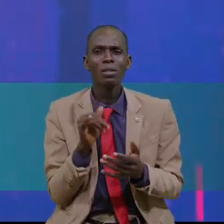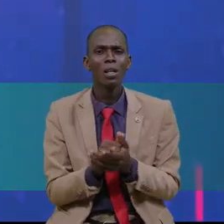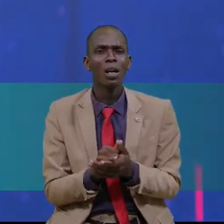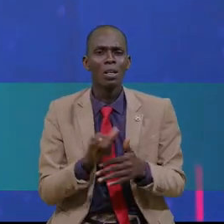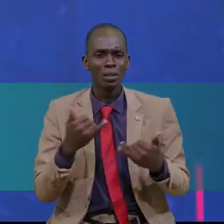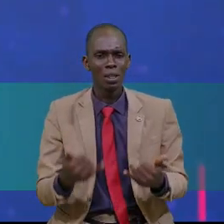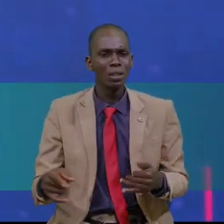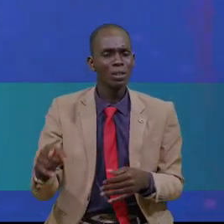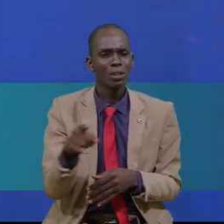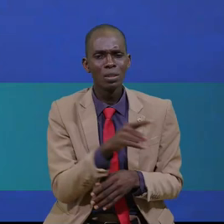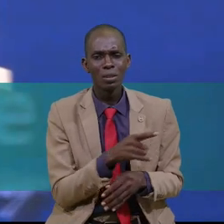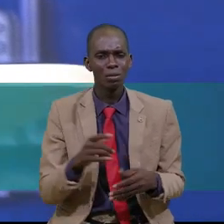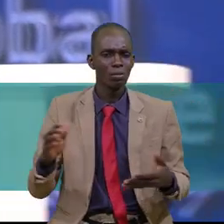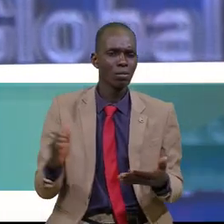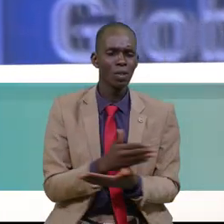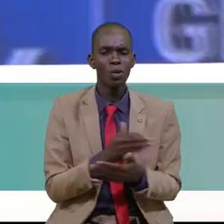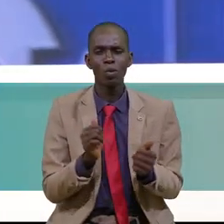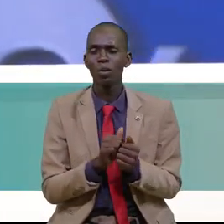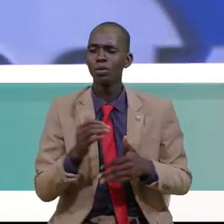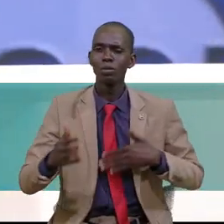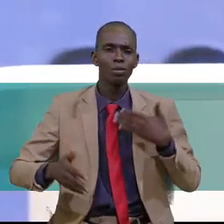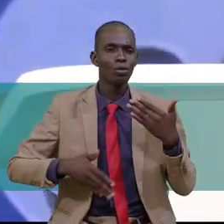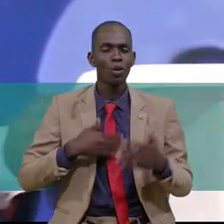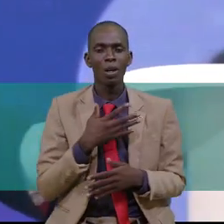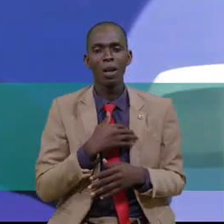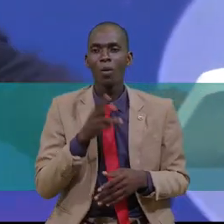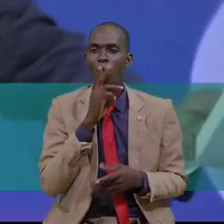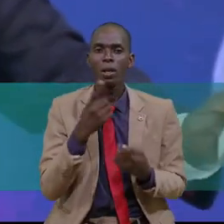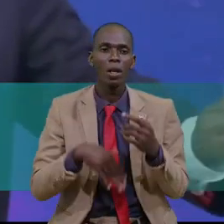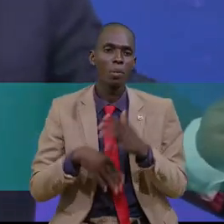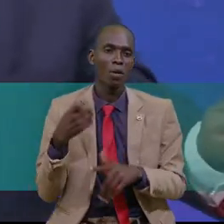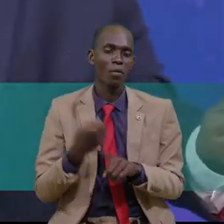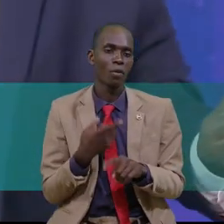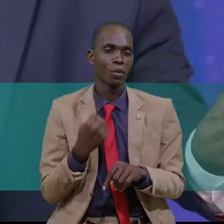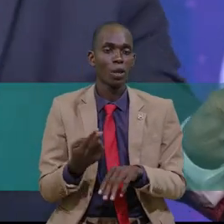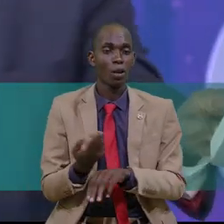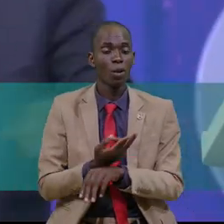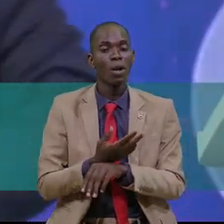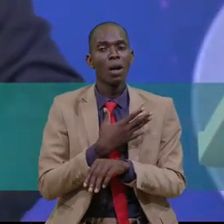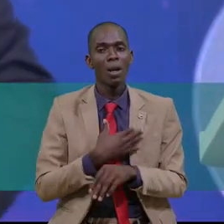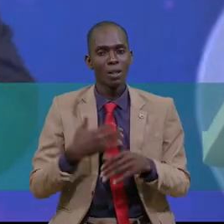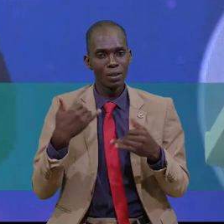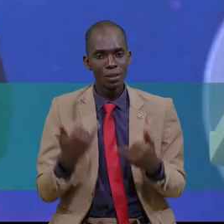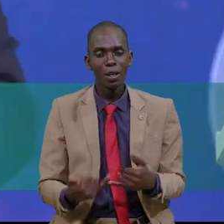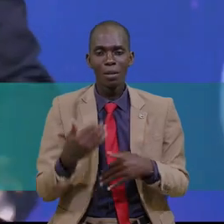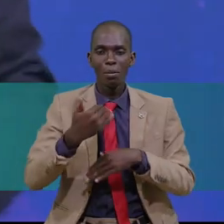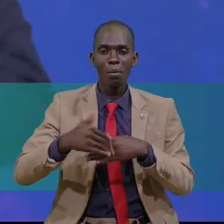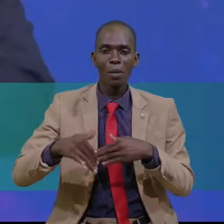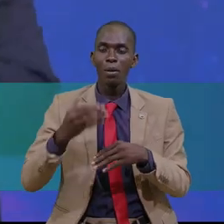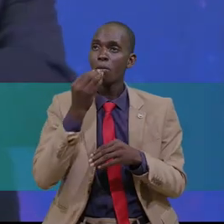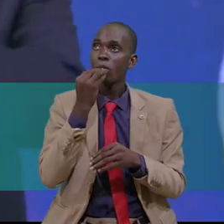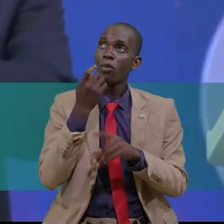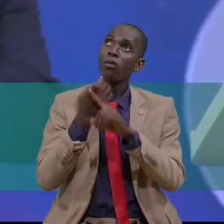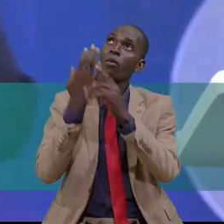sang with faith. And water came out of the rock. And they believed. And the manna started coming from heaven. And